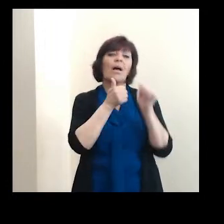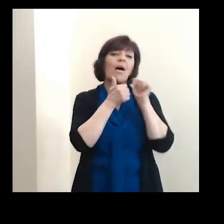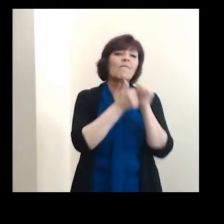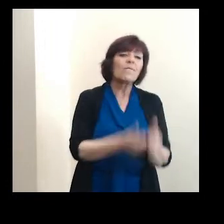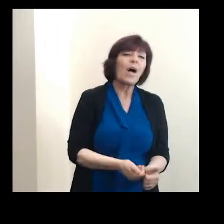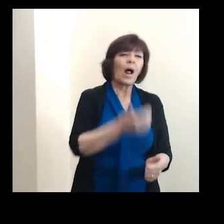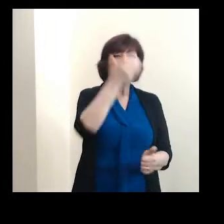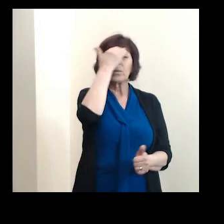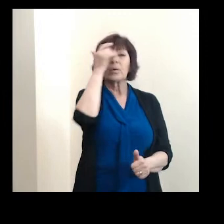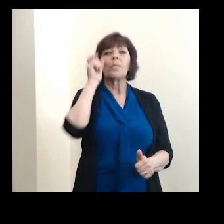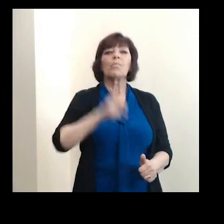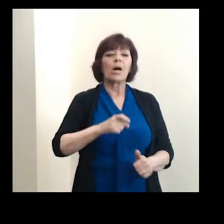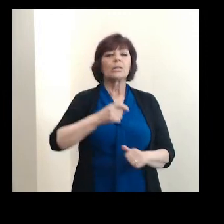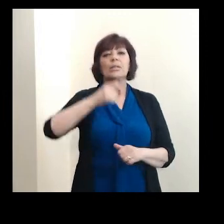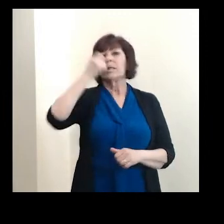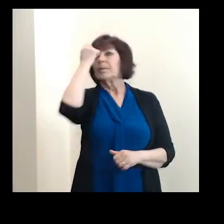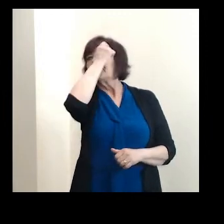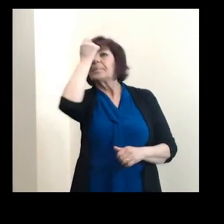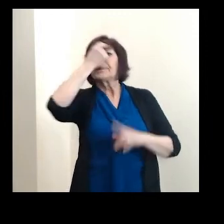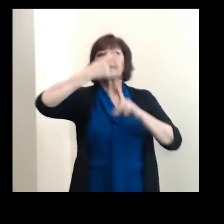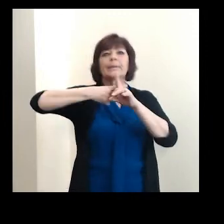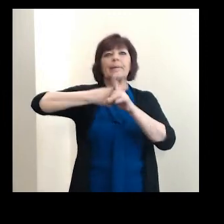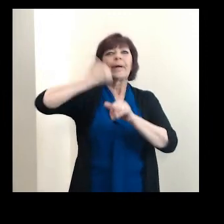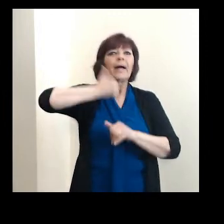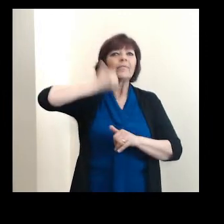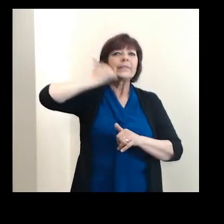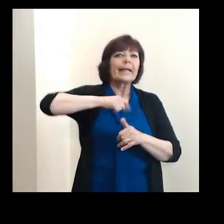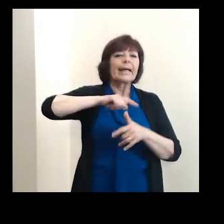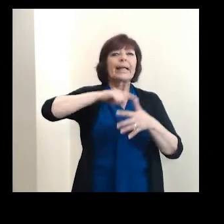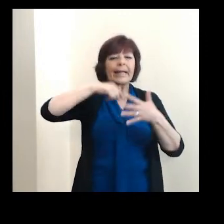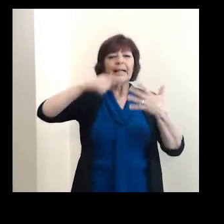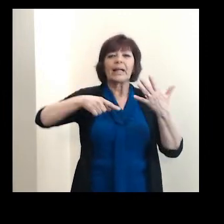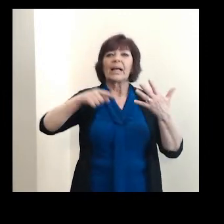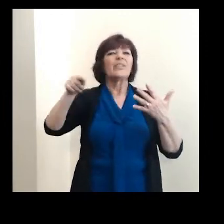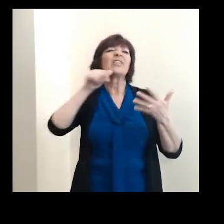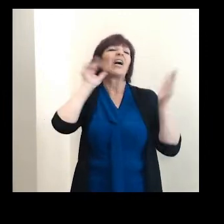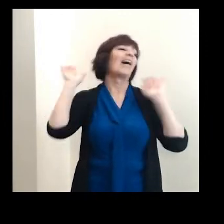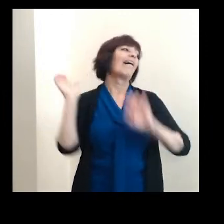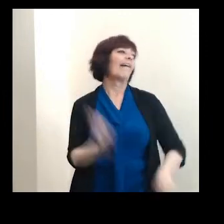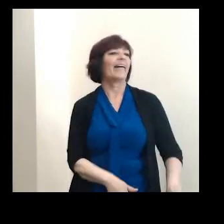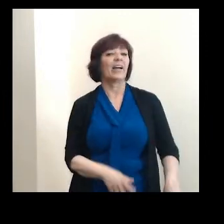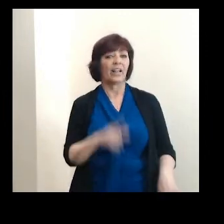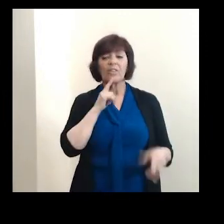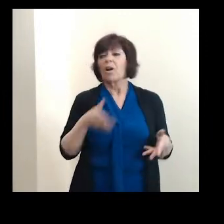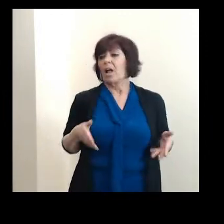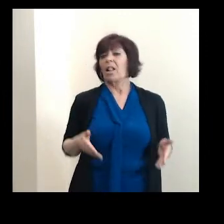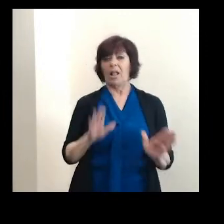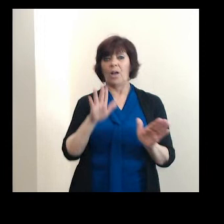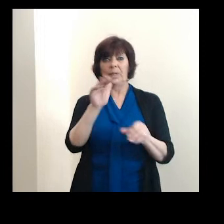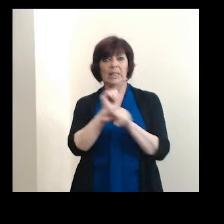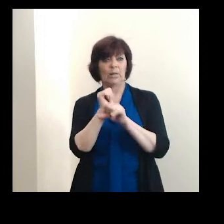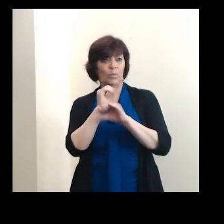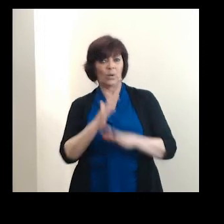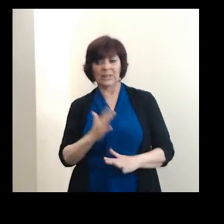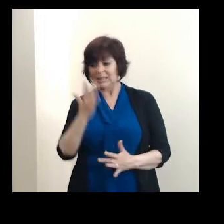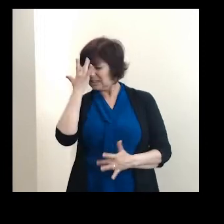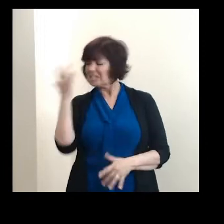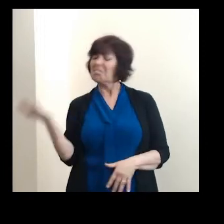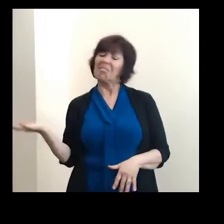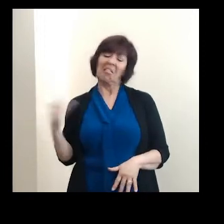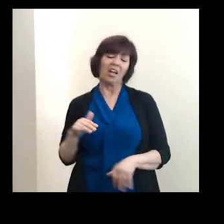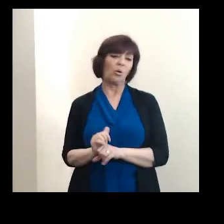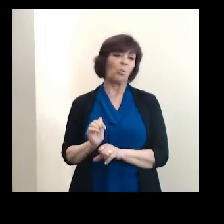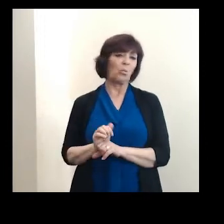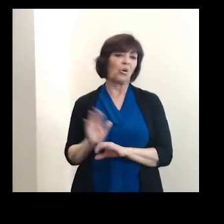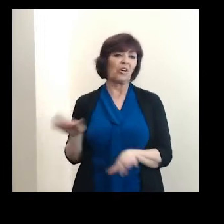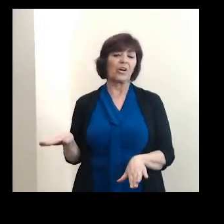the prevention recommendations that have worked in the past. So they're not, and they're allowing their employees who are ill to come into work